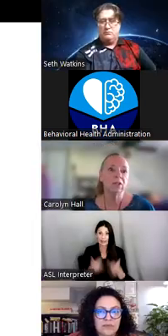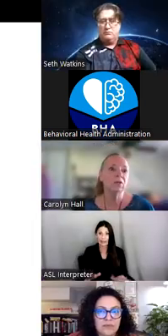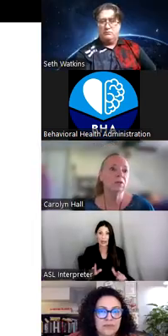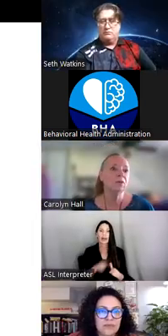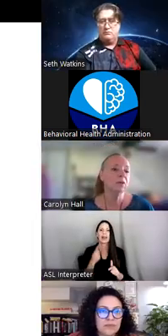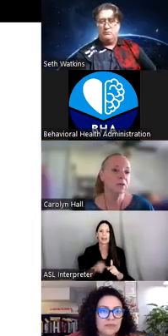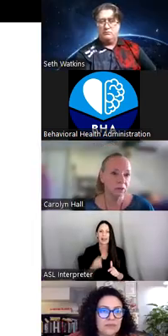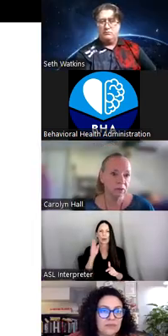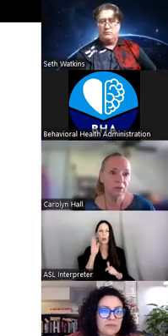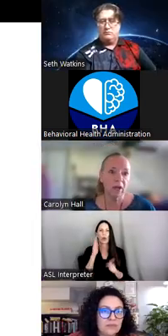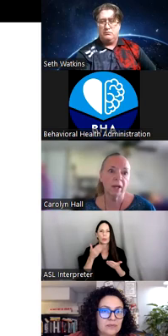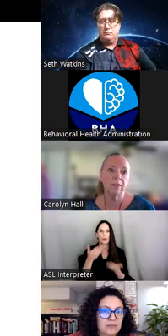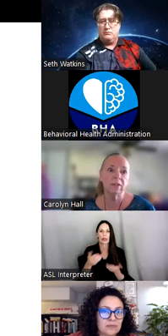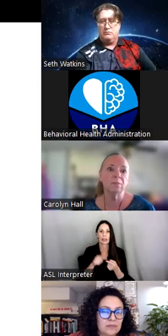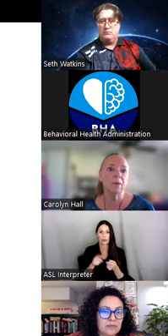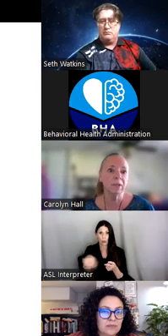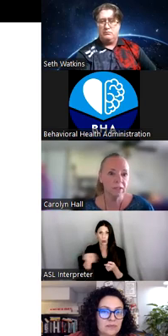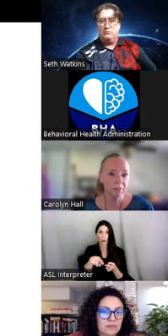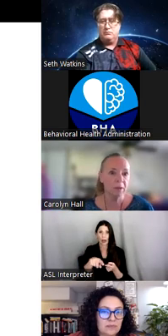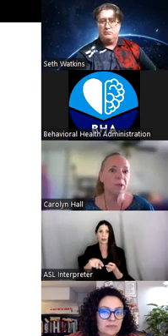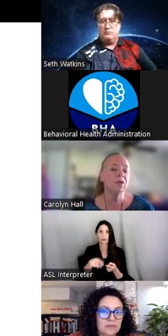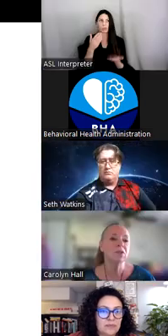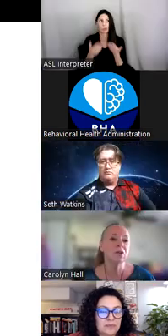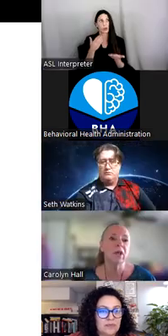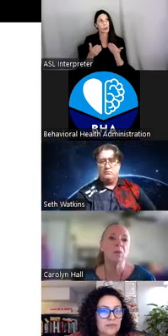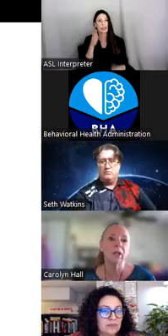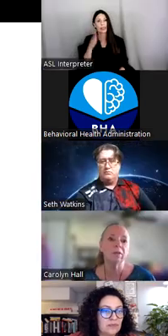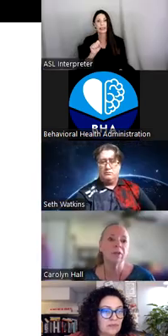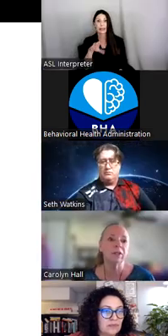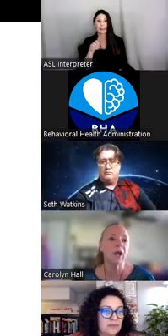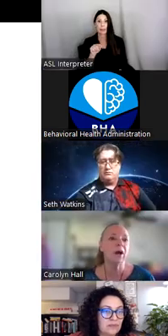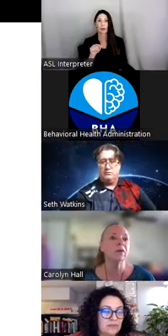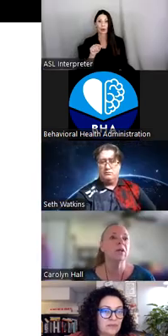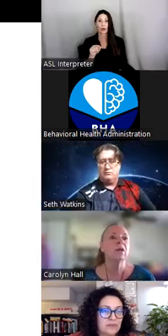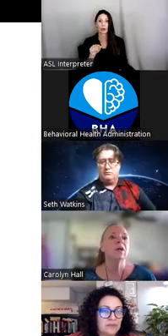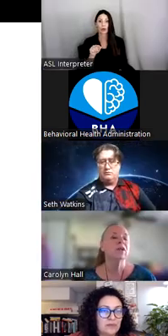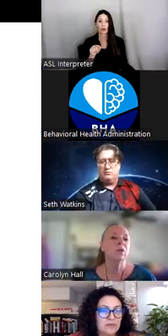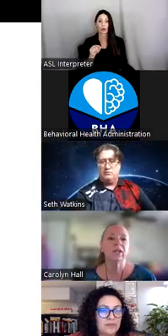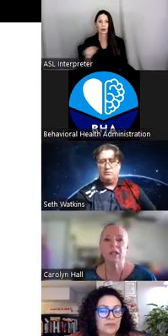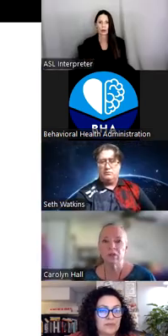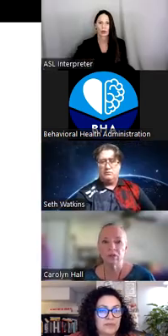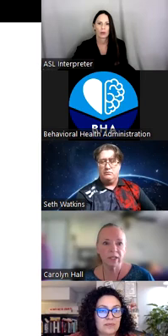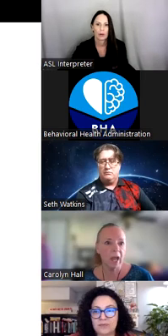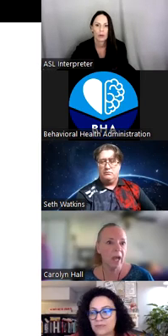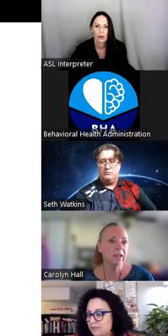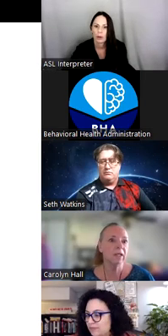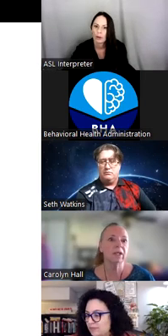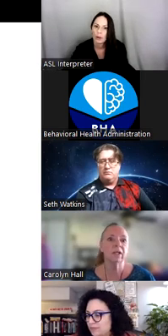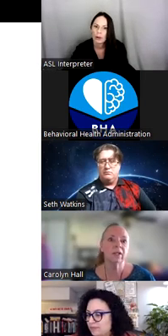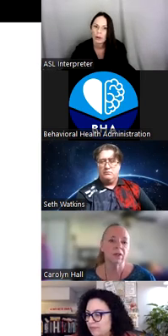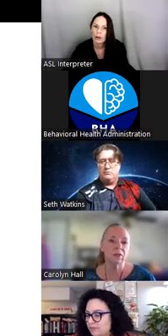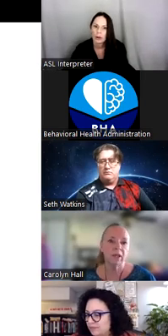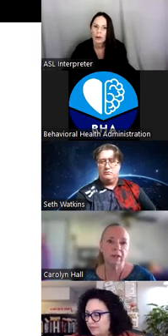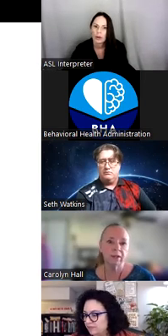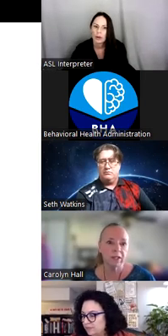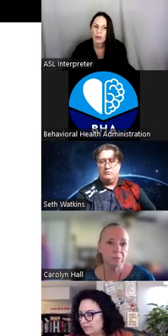it to you guys probably in September so that we can figure out, you know, anything you need to add it,